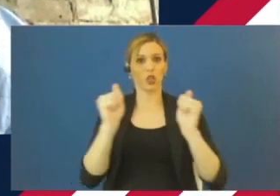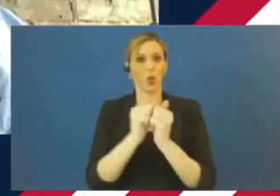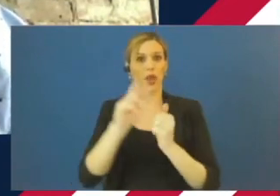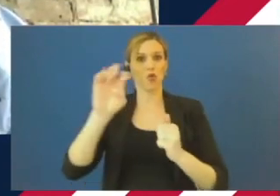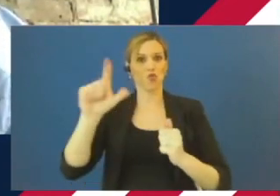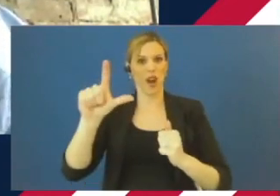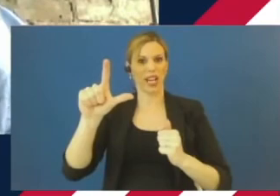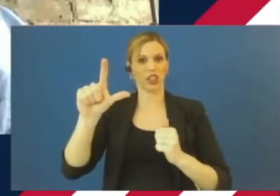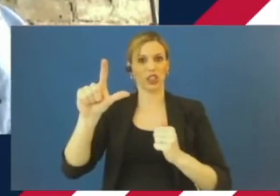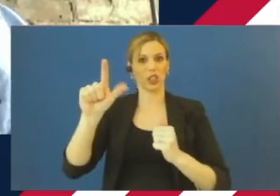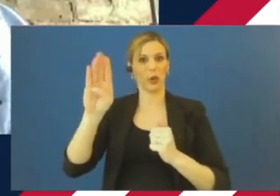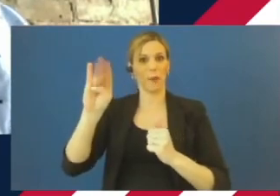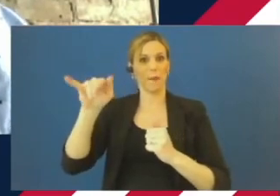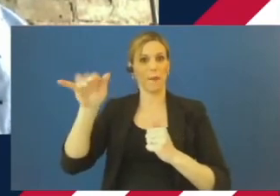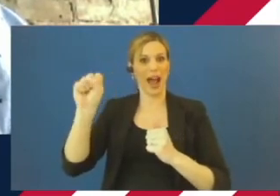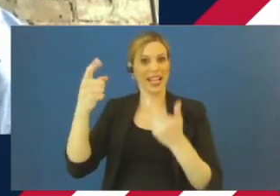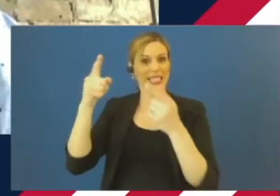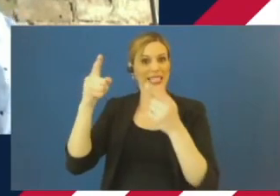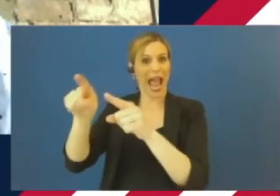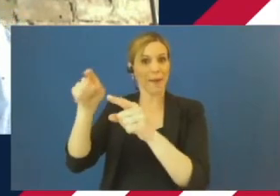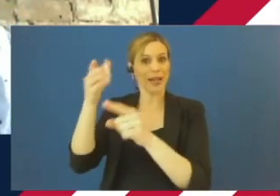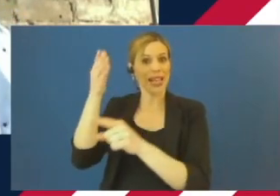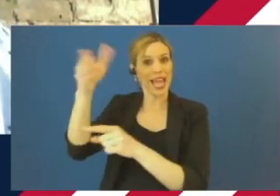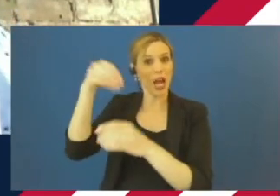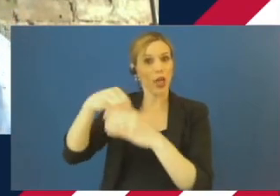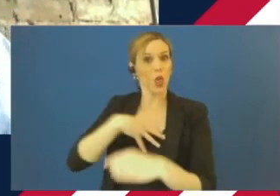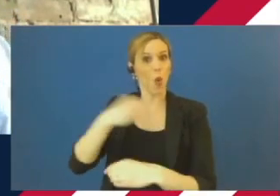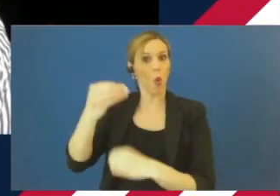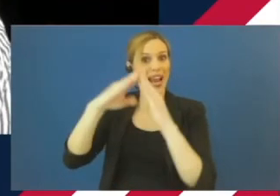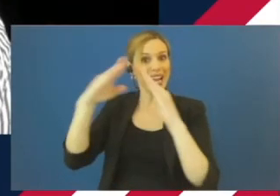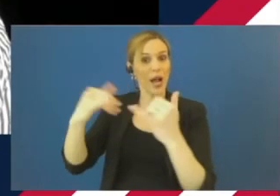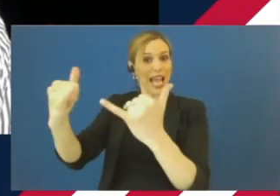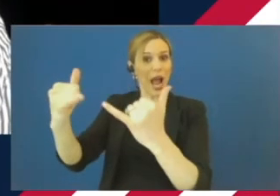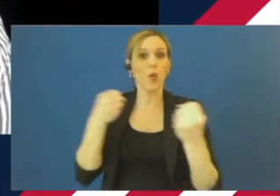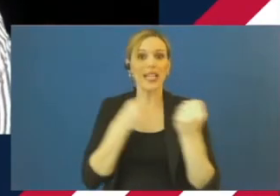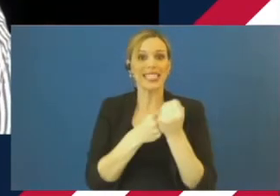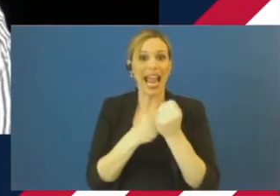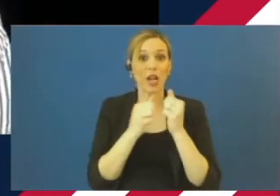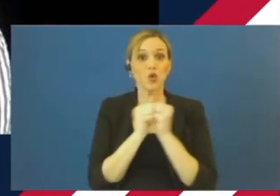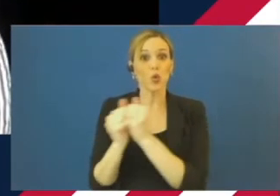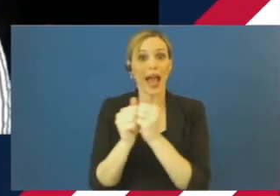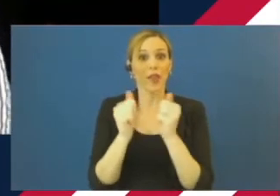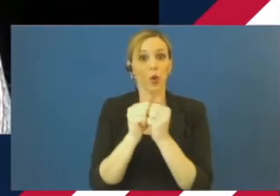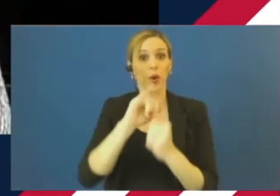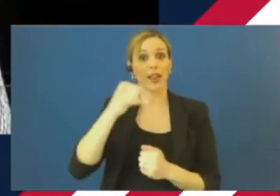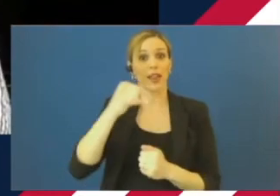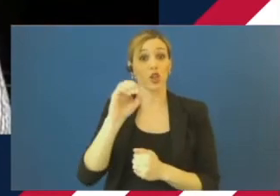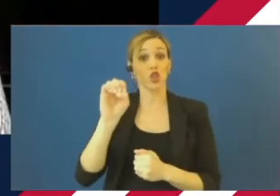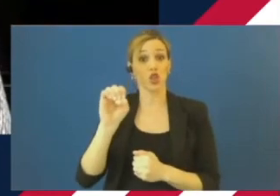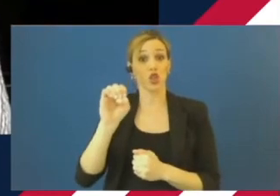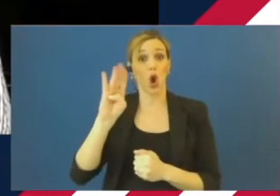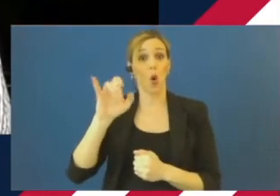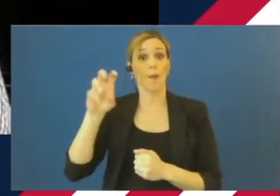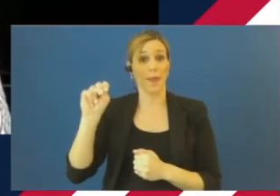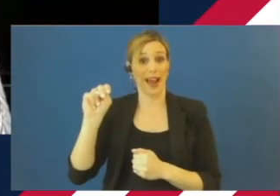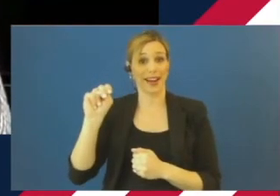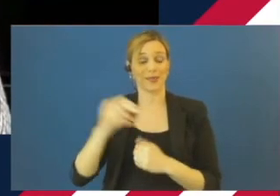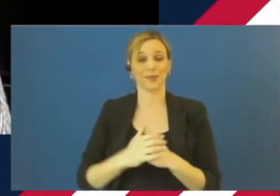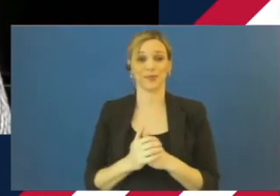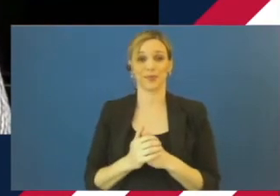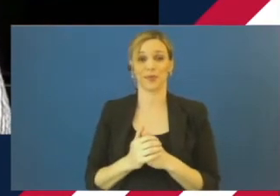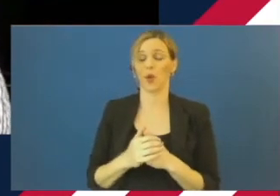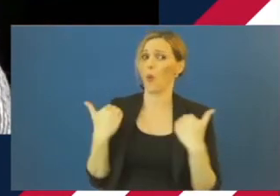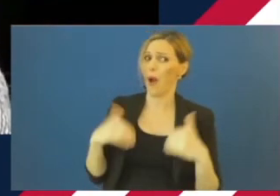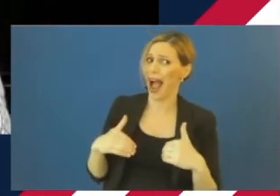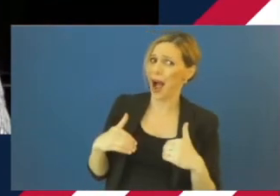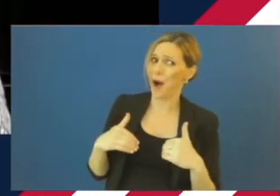and we stand together with Joe Biden. Thanks. What a great way to begin our evening. Thank